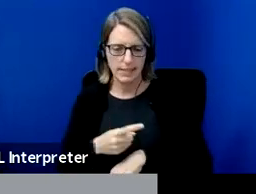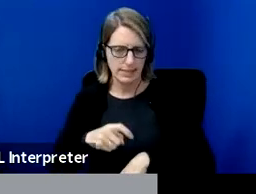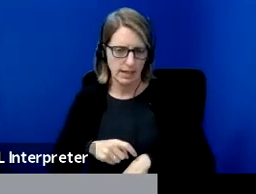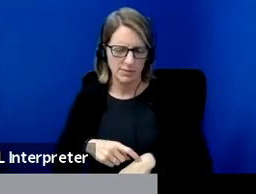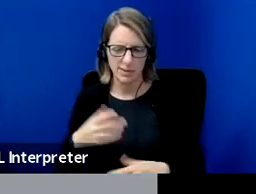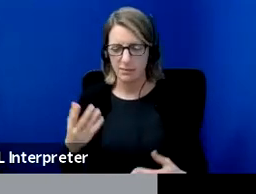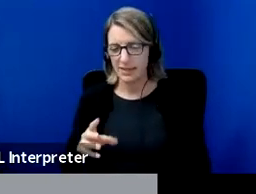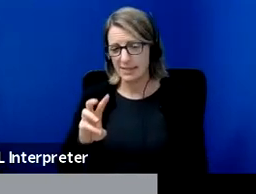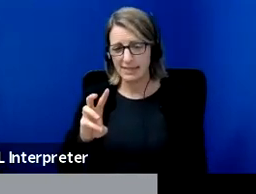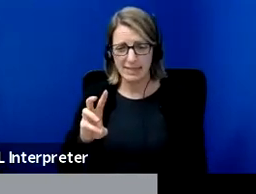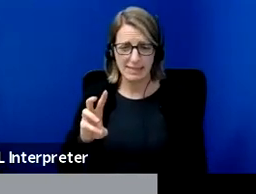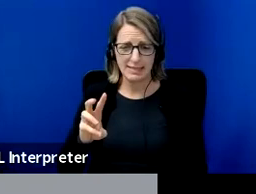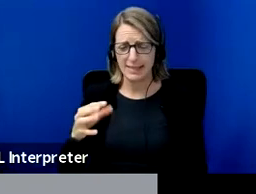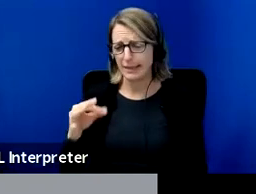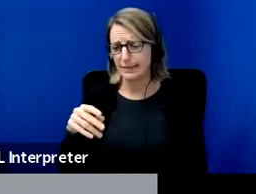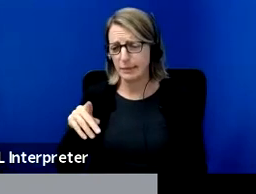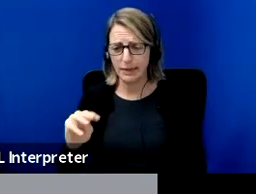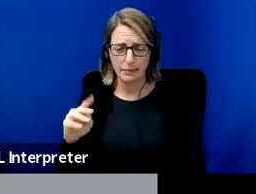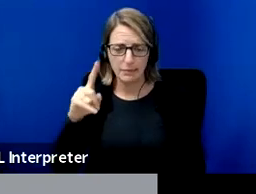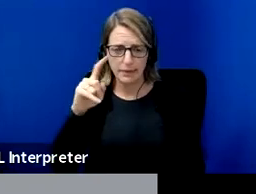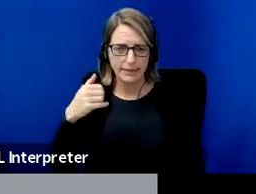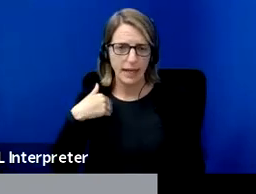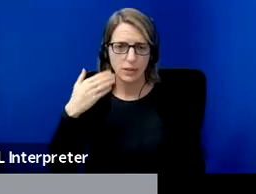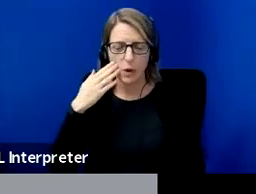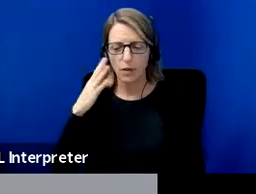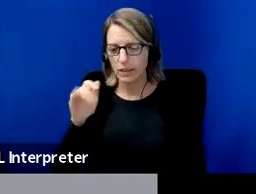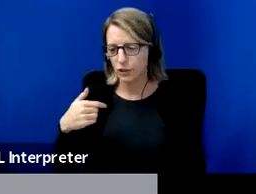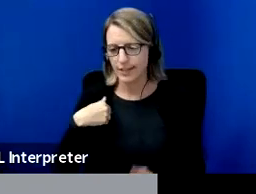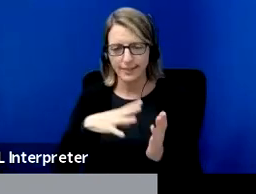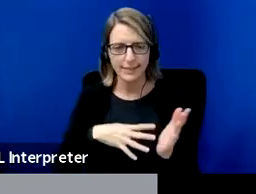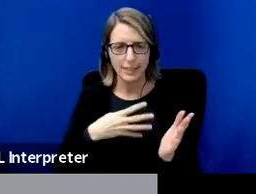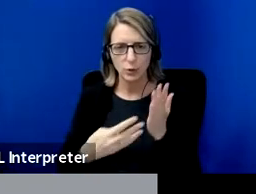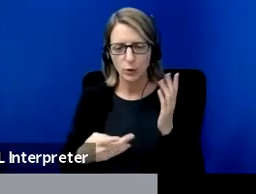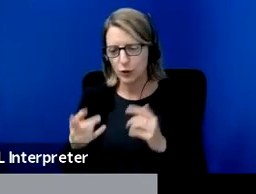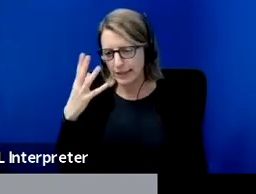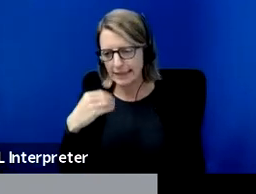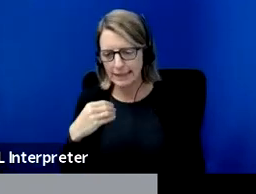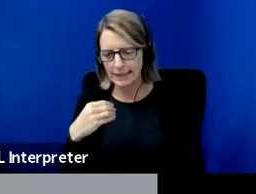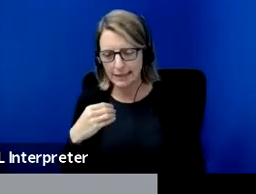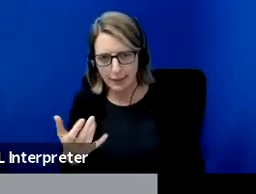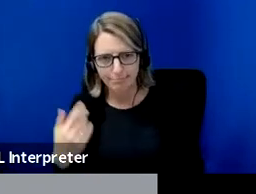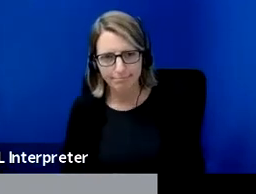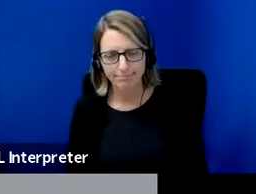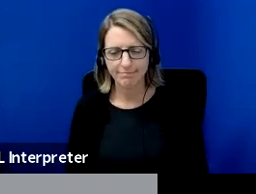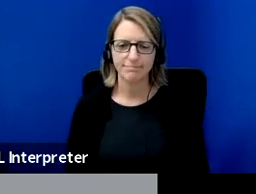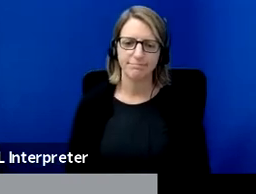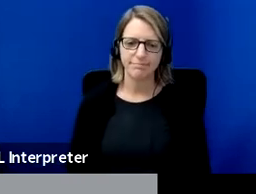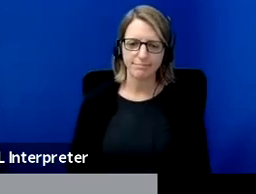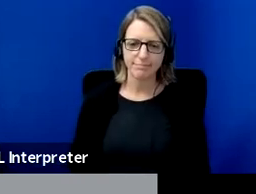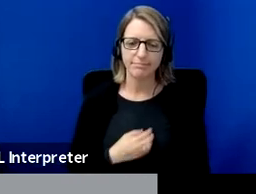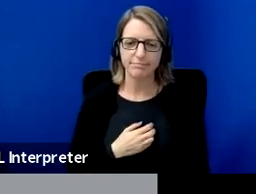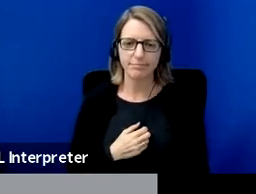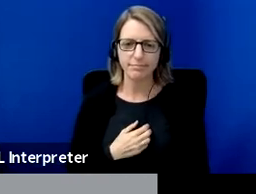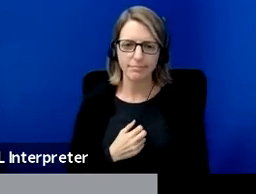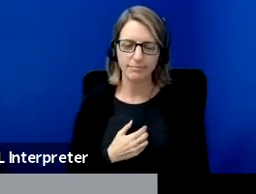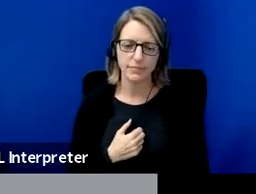at 6:19 p.m. because I know that she has a schedule where she's sleeping at this point. There we go, assign. So